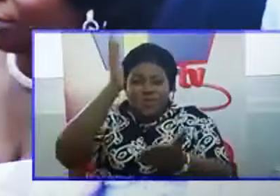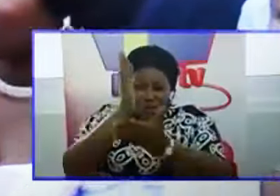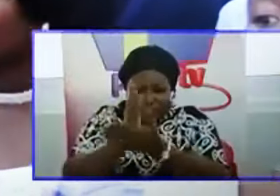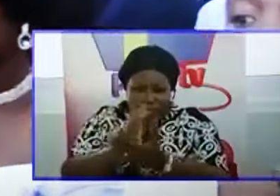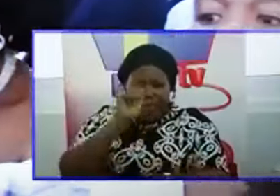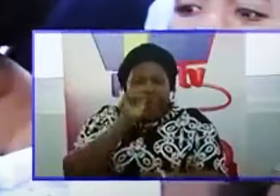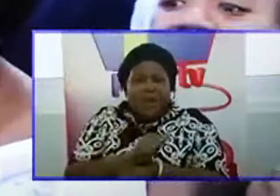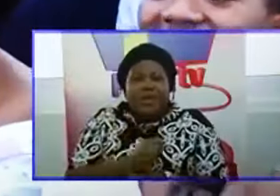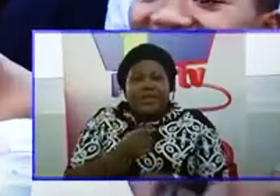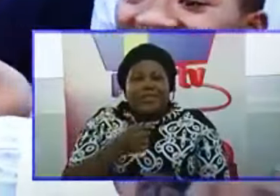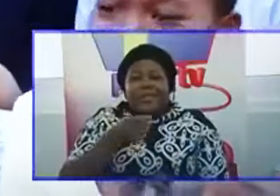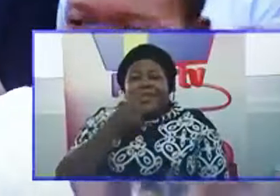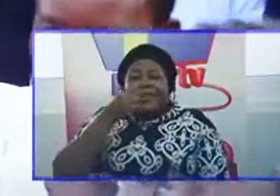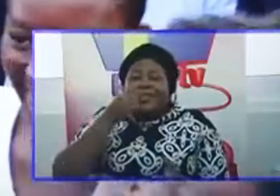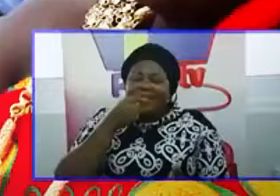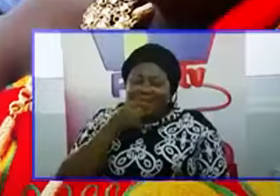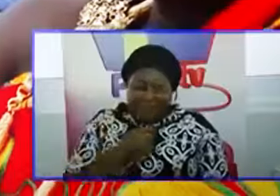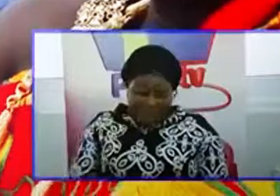Pens down, pens down.